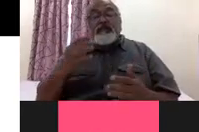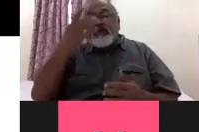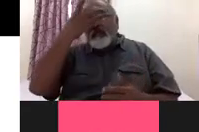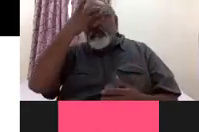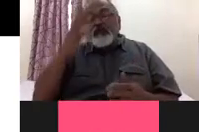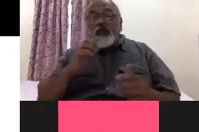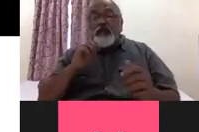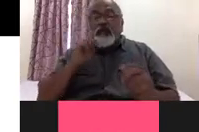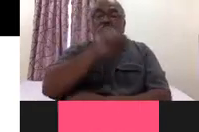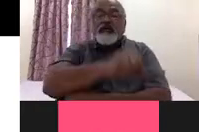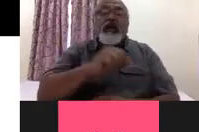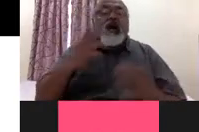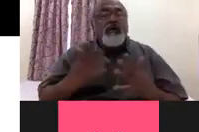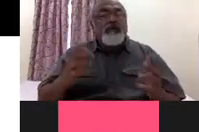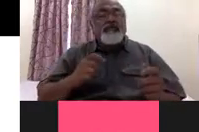that,